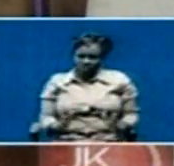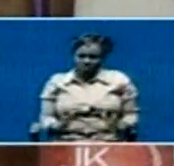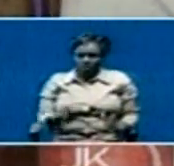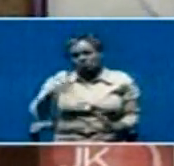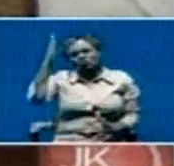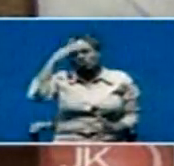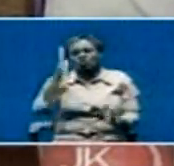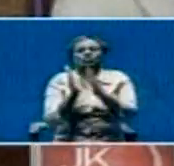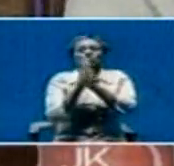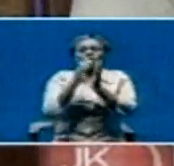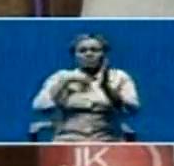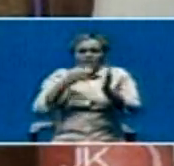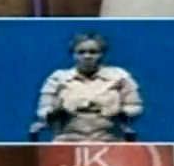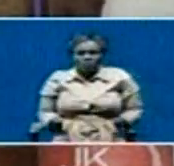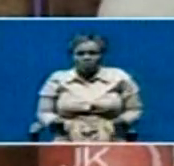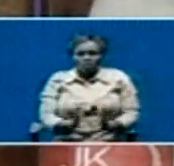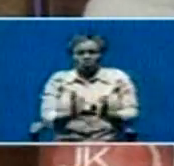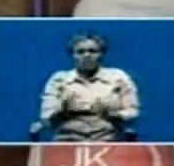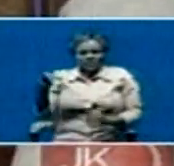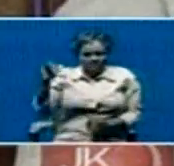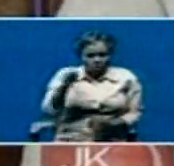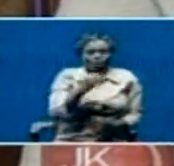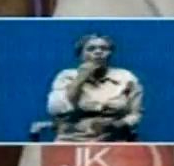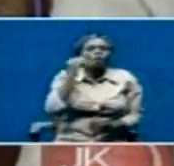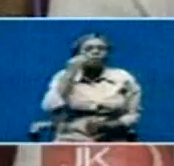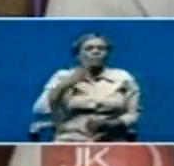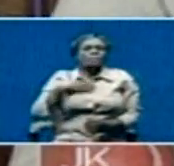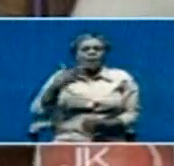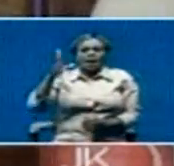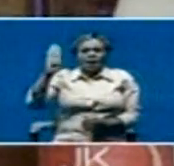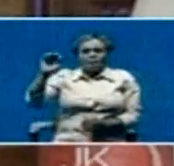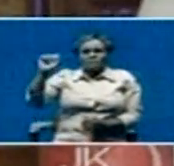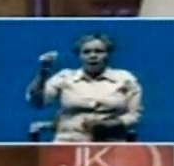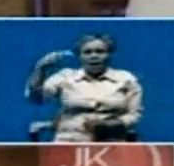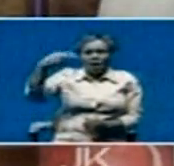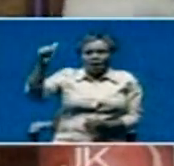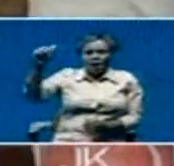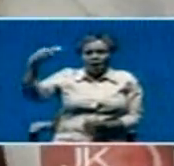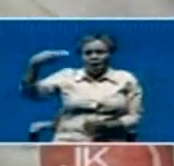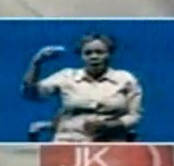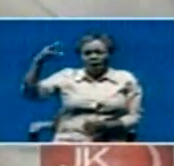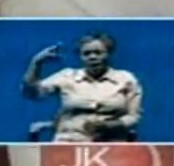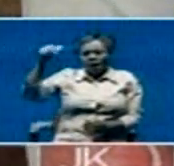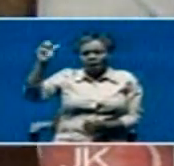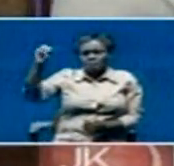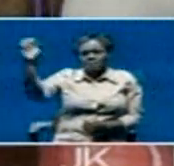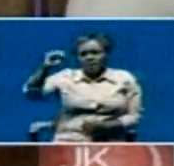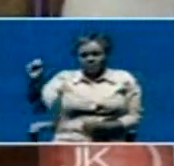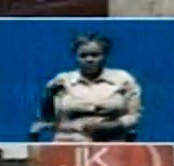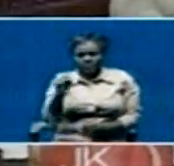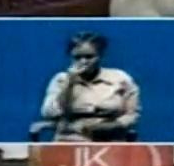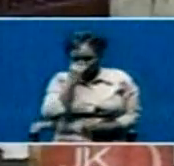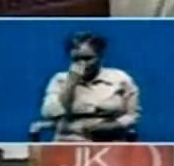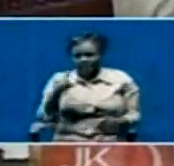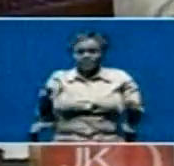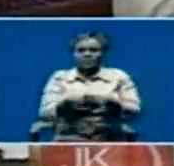story. I was born where I still live. I live in the Bahamas, the place where God lives, of course. And, but he visits Kenya?